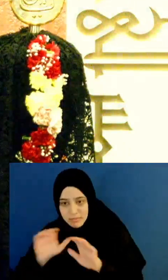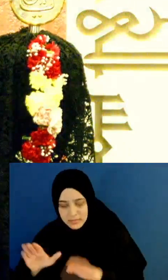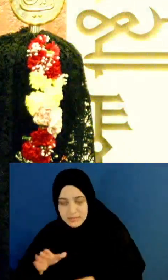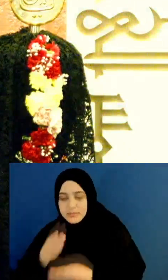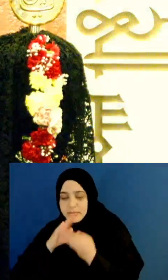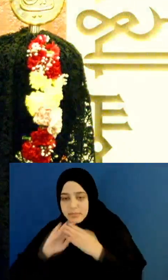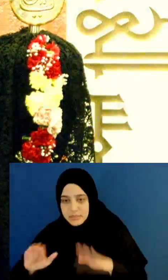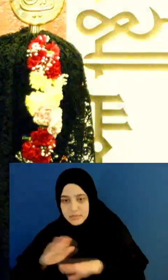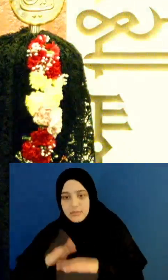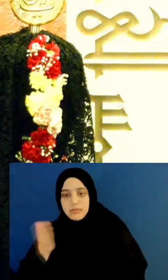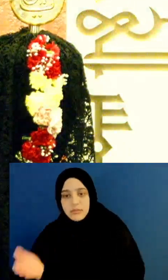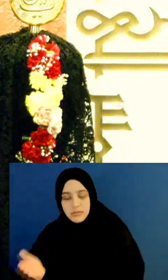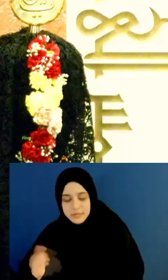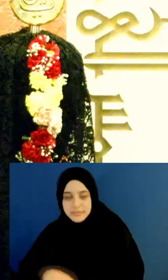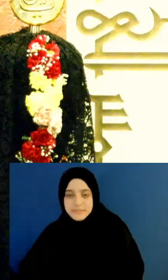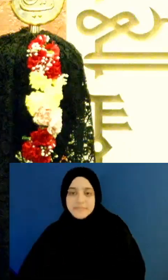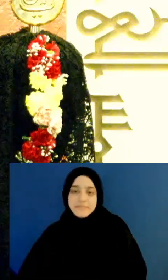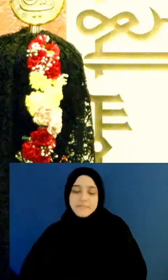wa ala Muhammad.